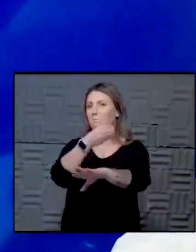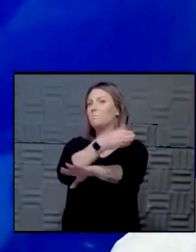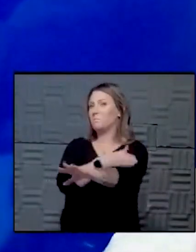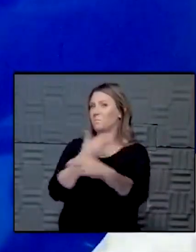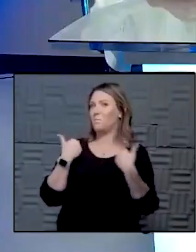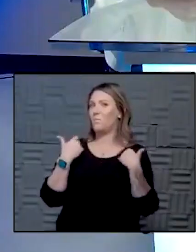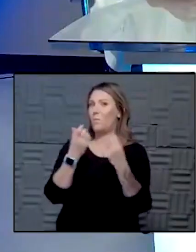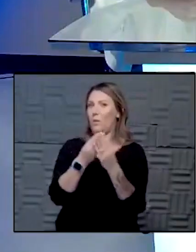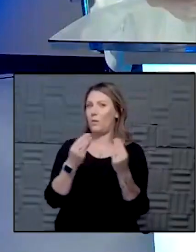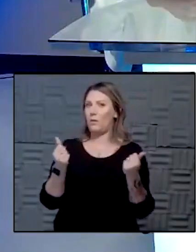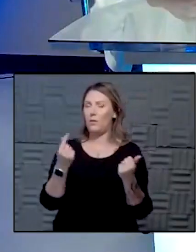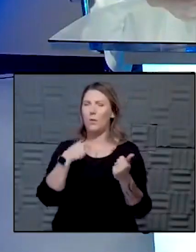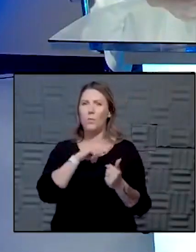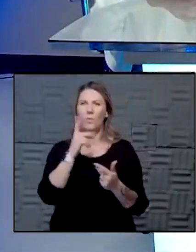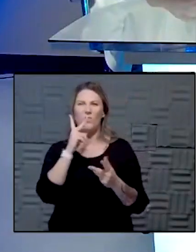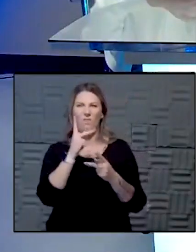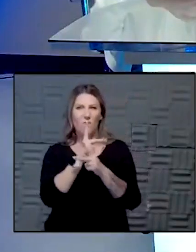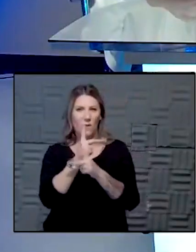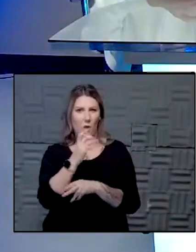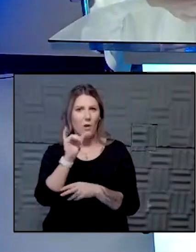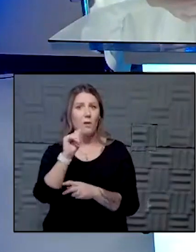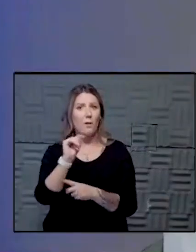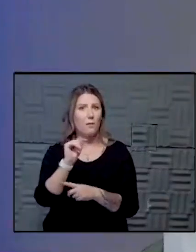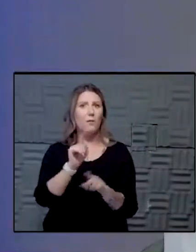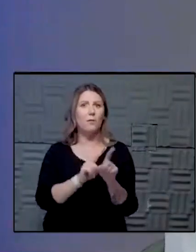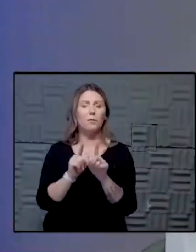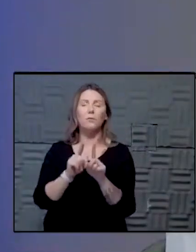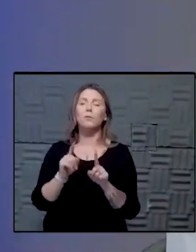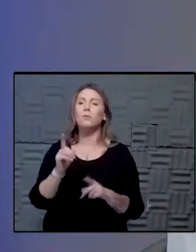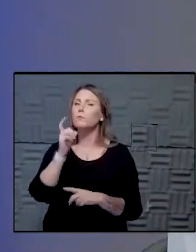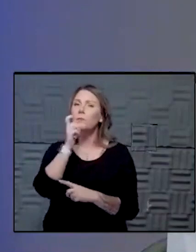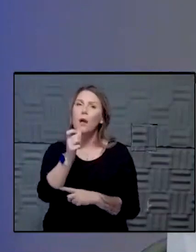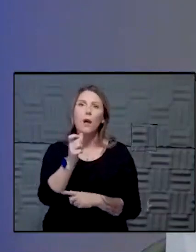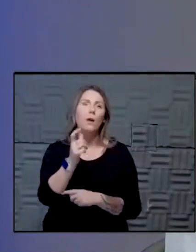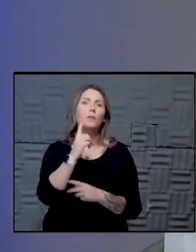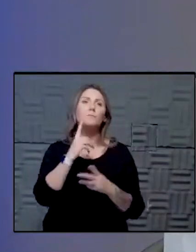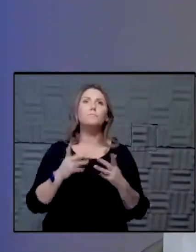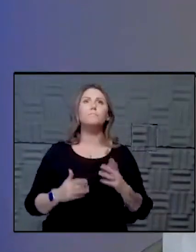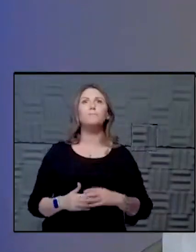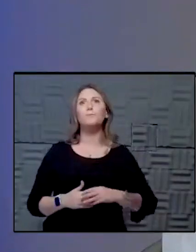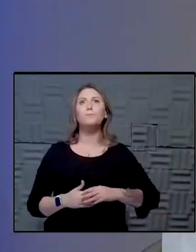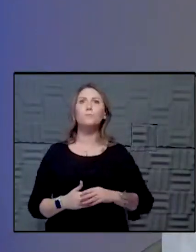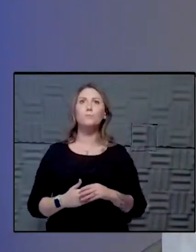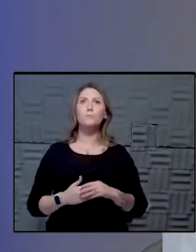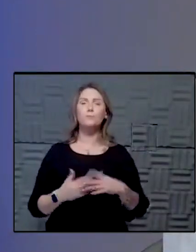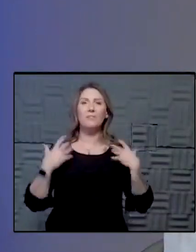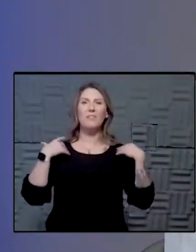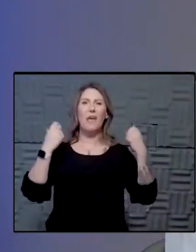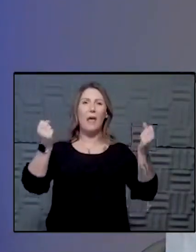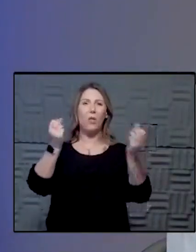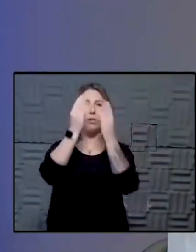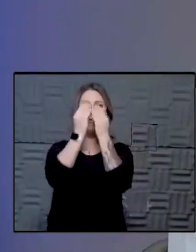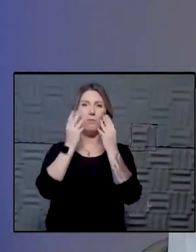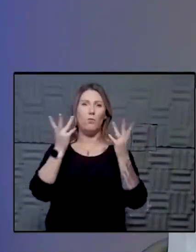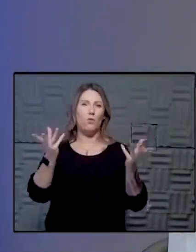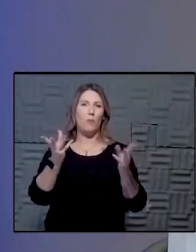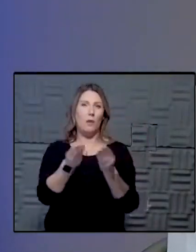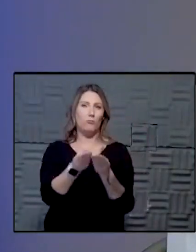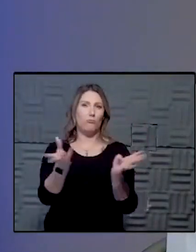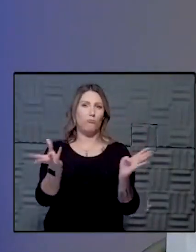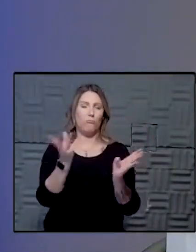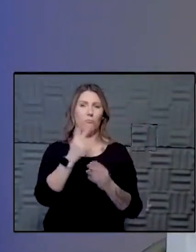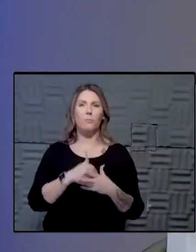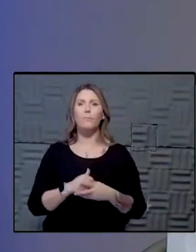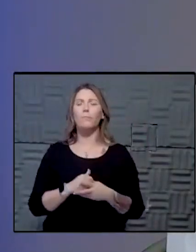recovery. So yeah, and we'll try to figure that out too. You know, we aren't putting too much of the health information in there really, and